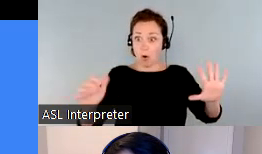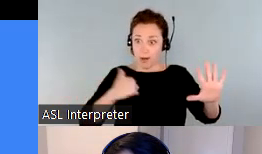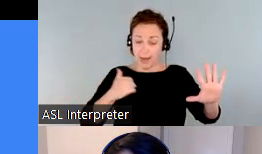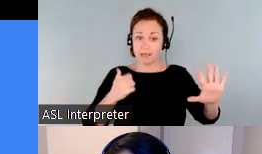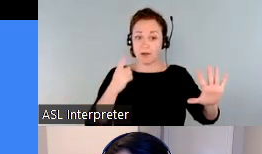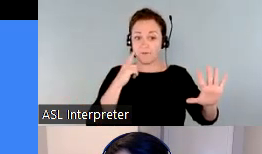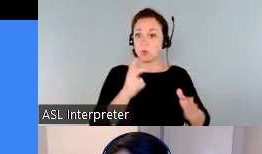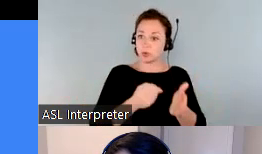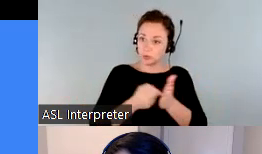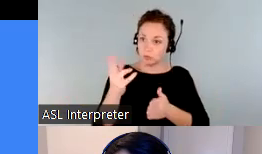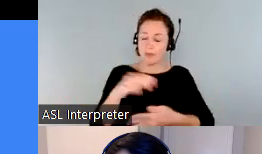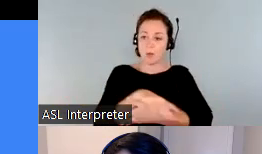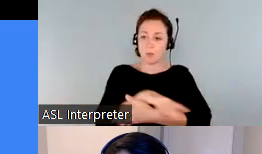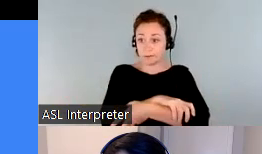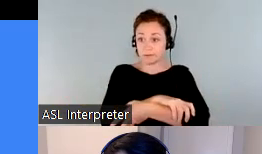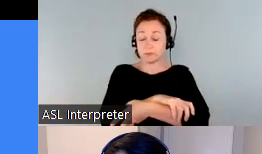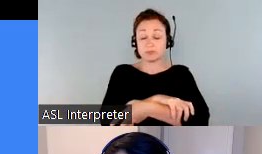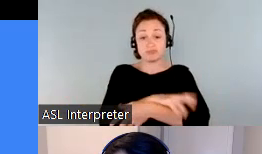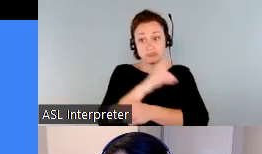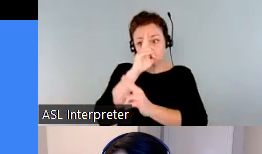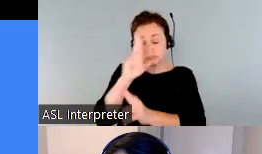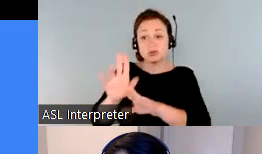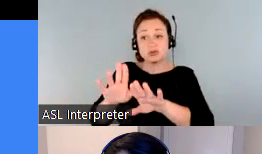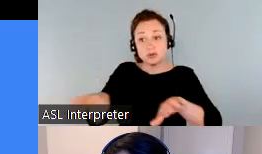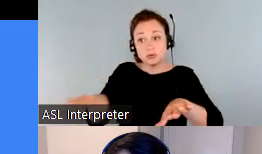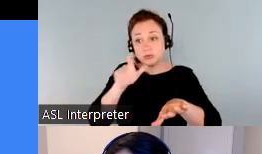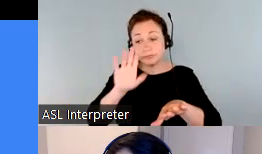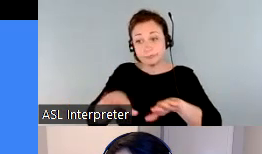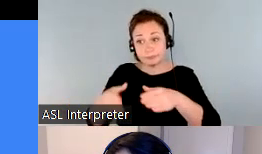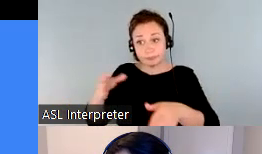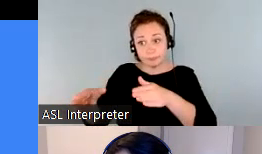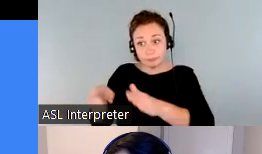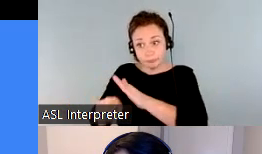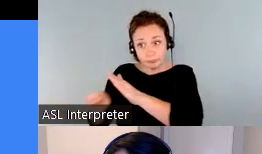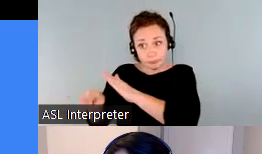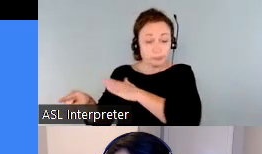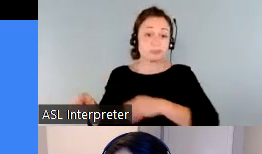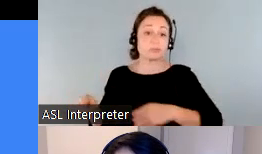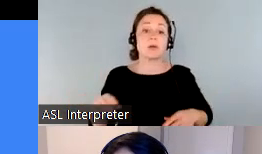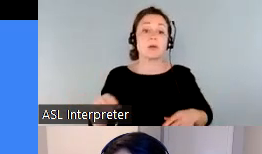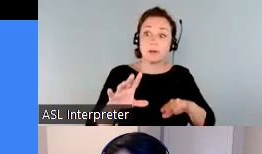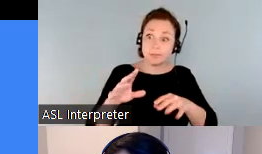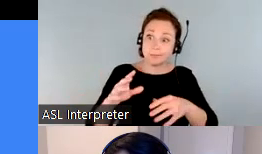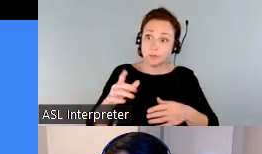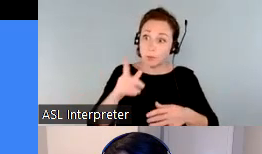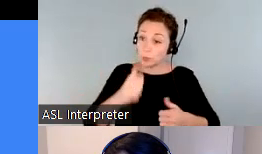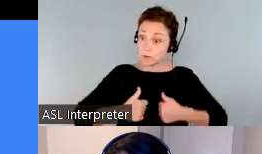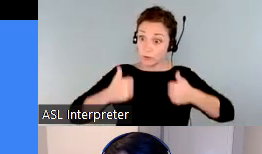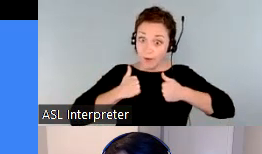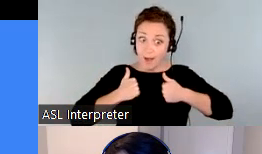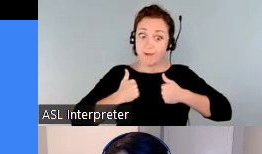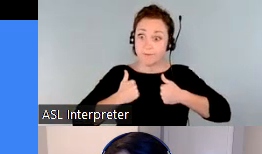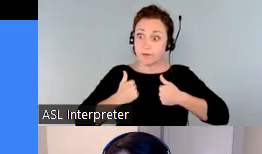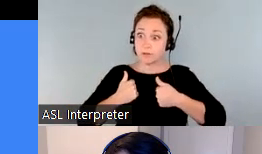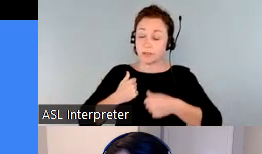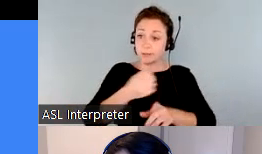honors the children who never returned home, survivors of the residential schools, as well as their family and communities. On this day, it